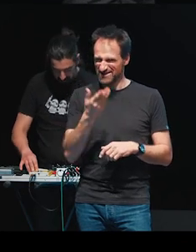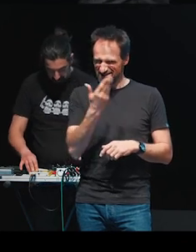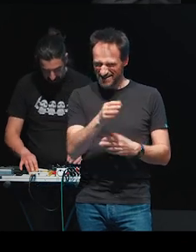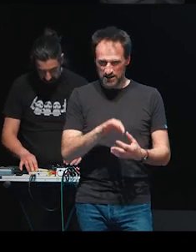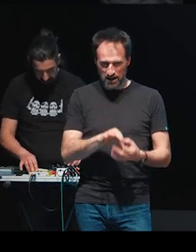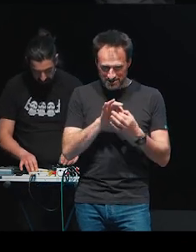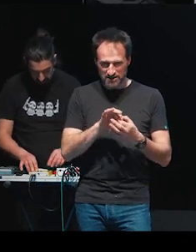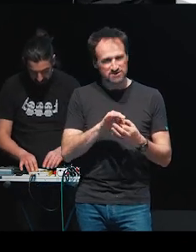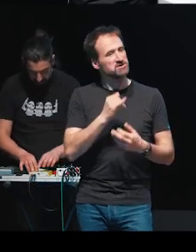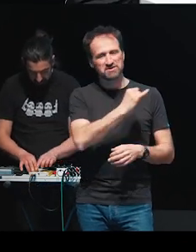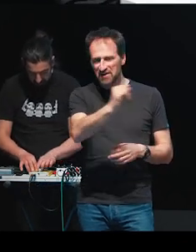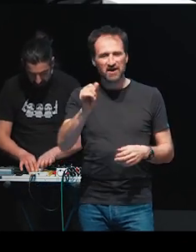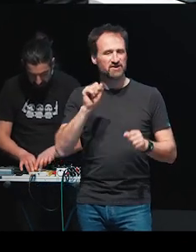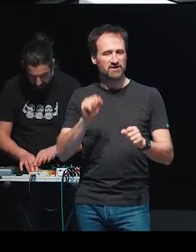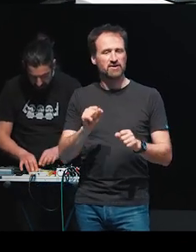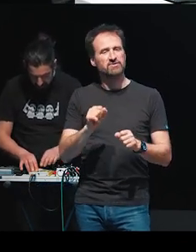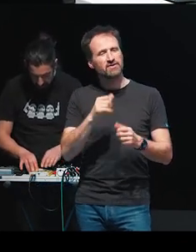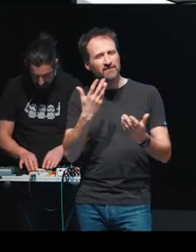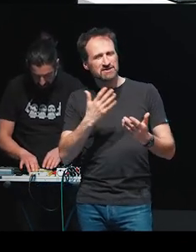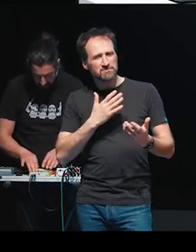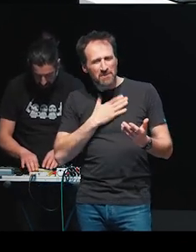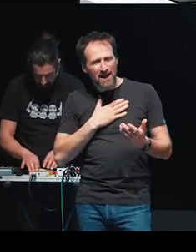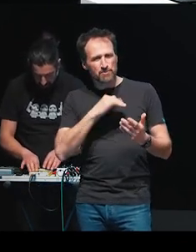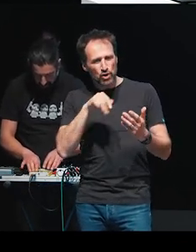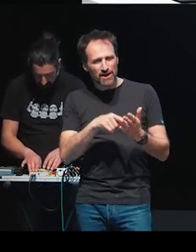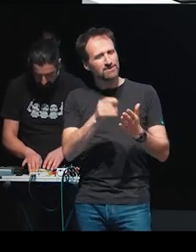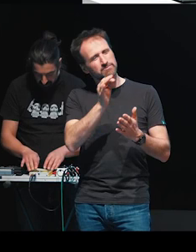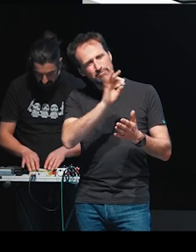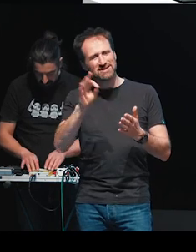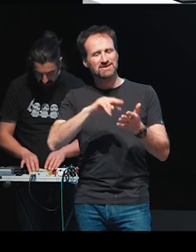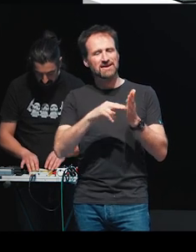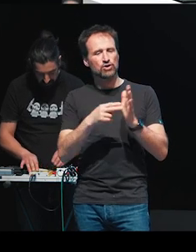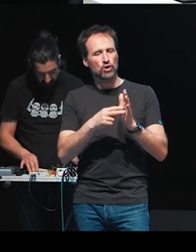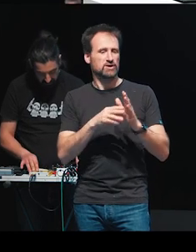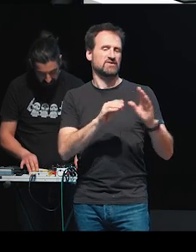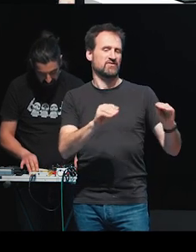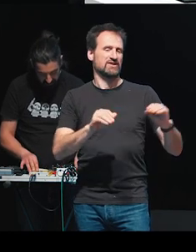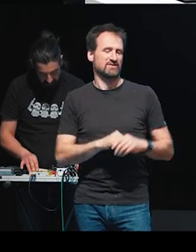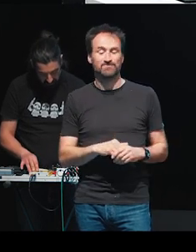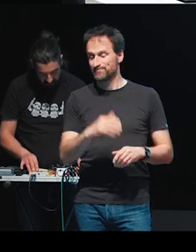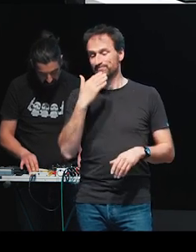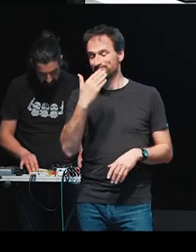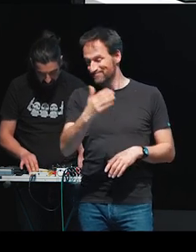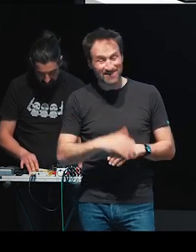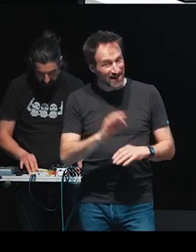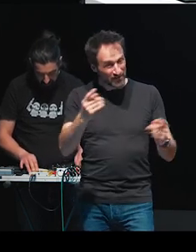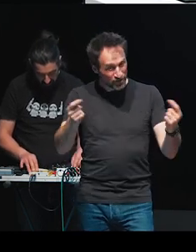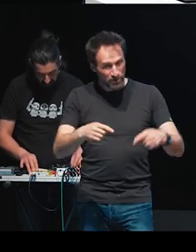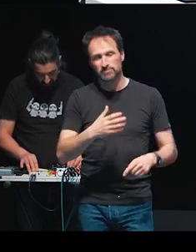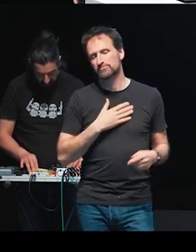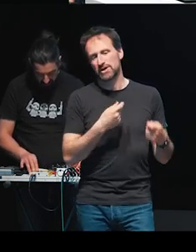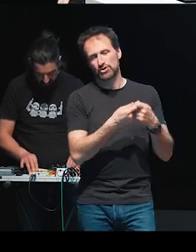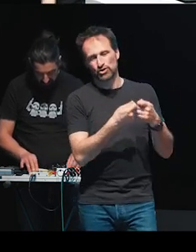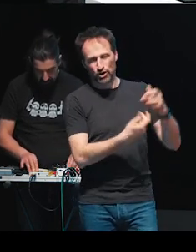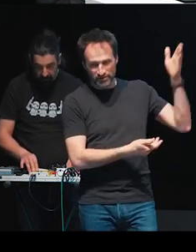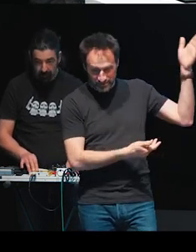can use the best technologies for your current project. So that's it from me. Thanks for coming. Here you have my contact